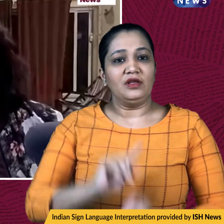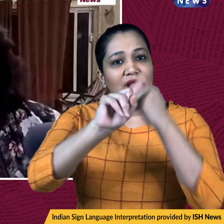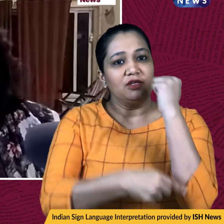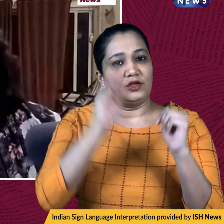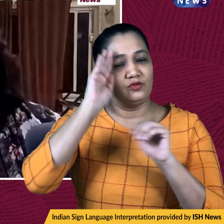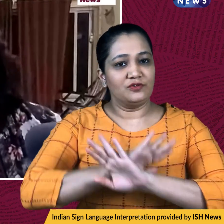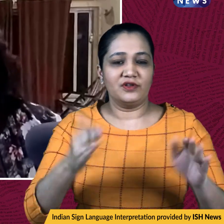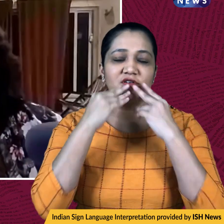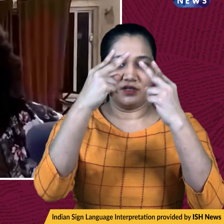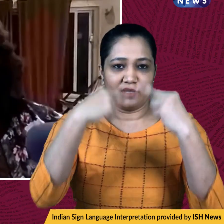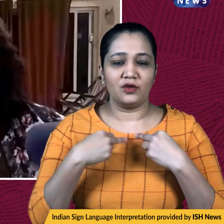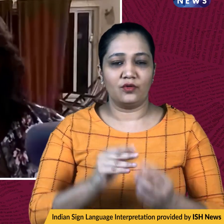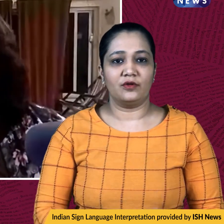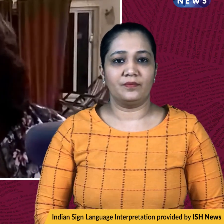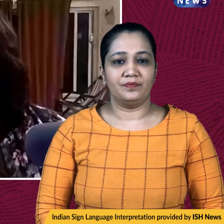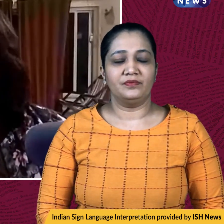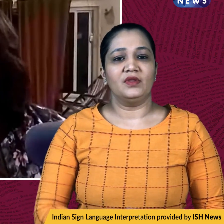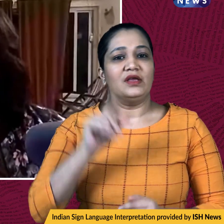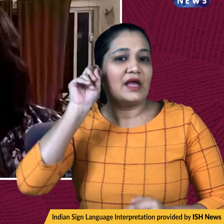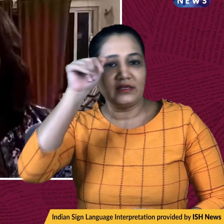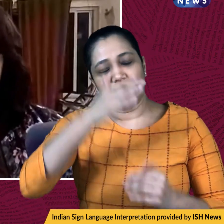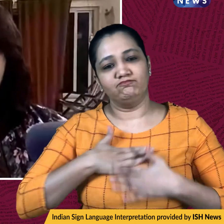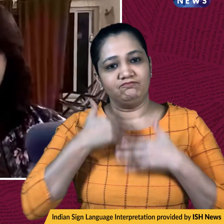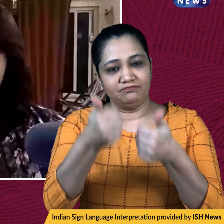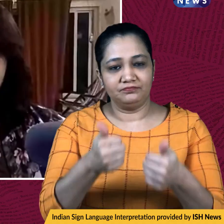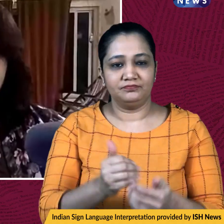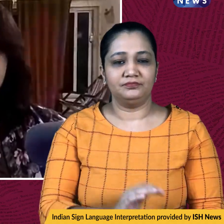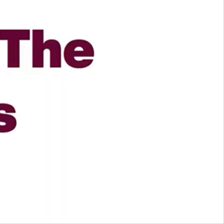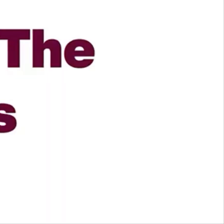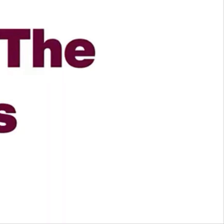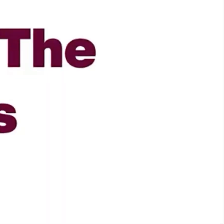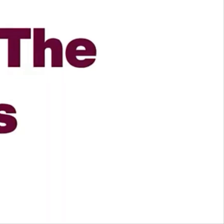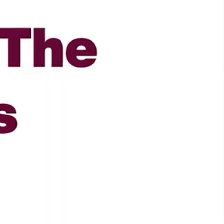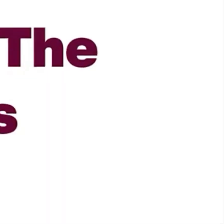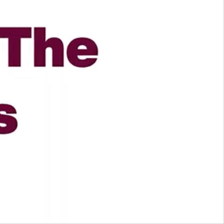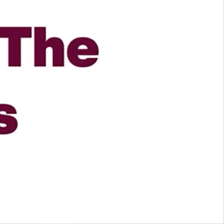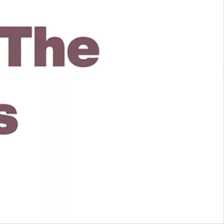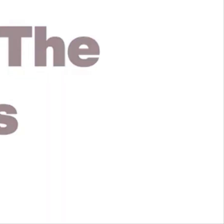That brings us to the end of this bulletin. Thank you so much for watching. Have a happy weekend. Good night.